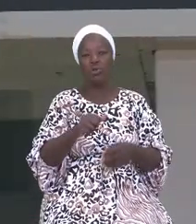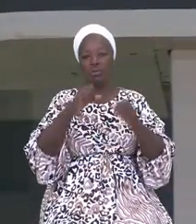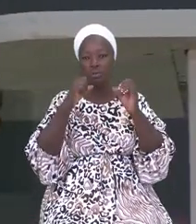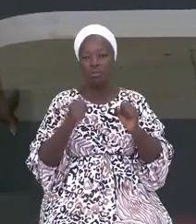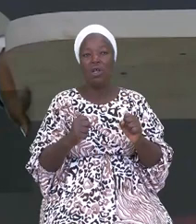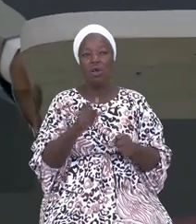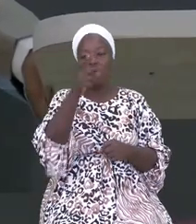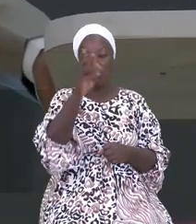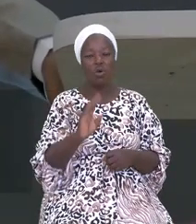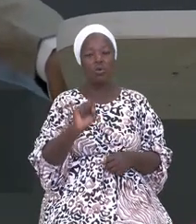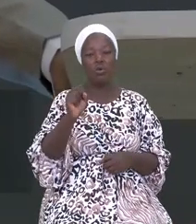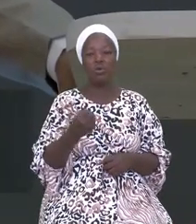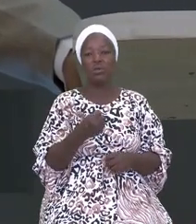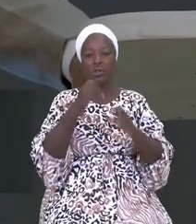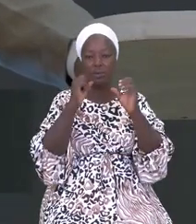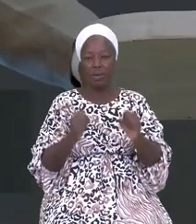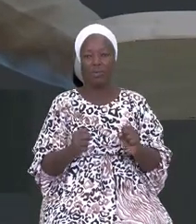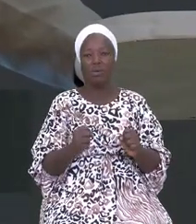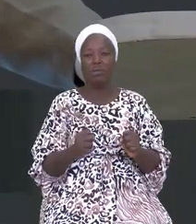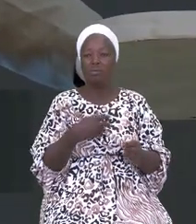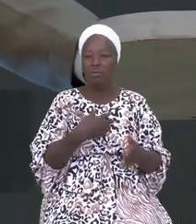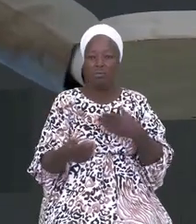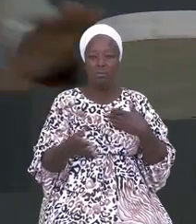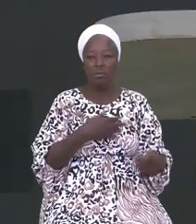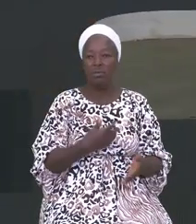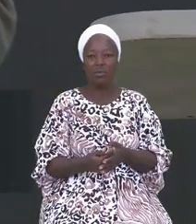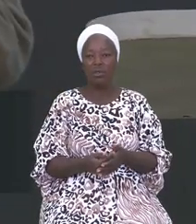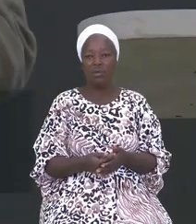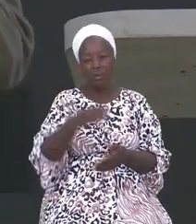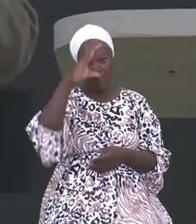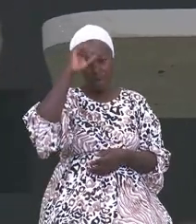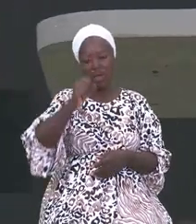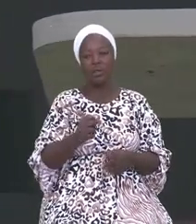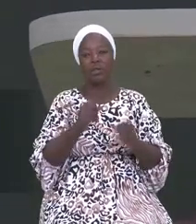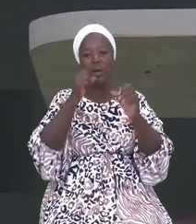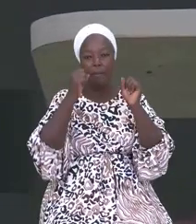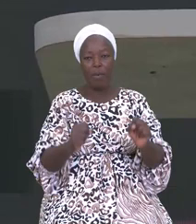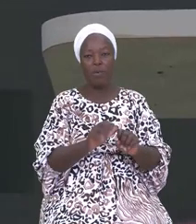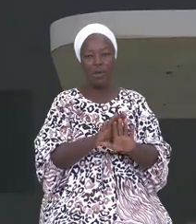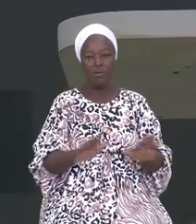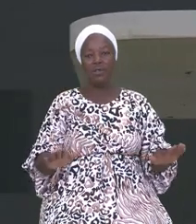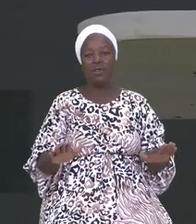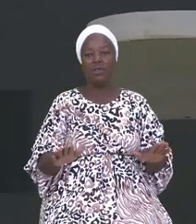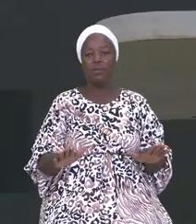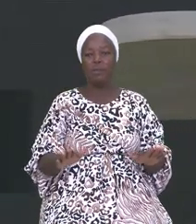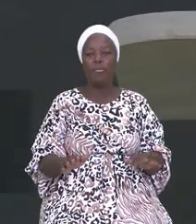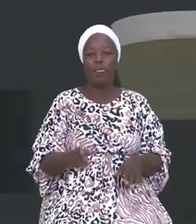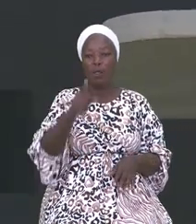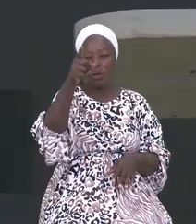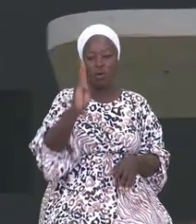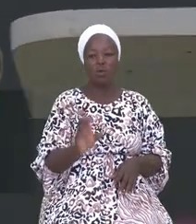power despite man's powerlessness. God's possibilities